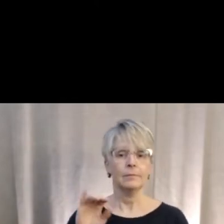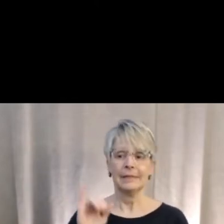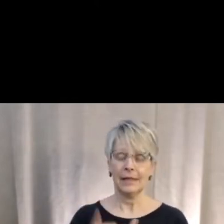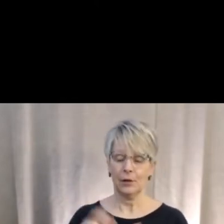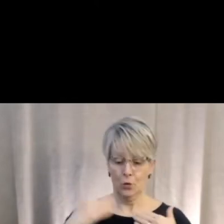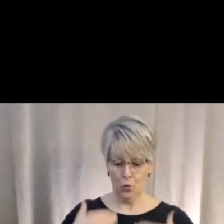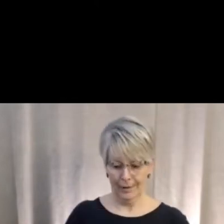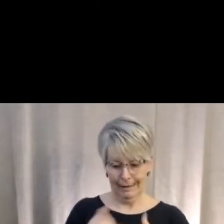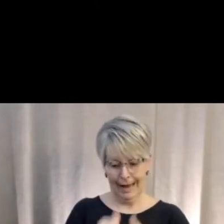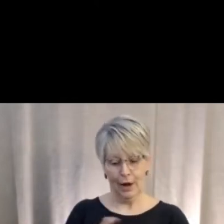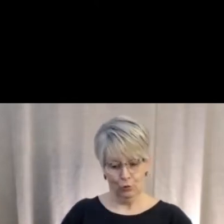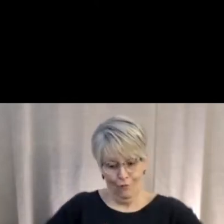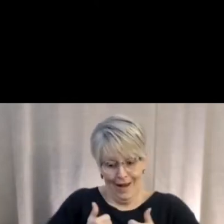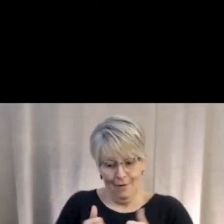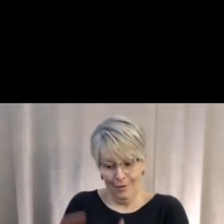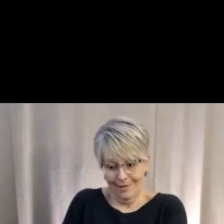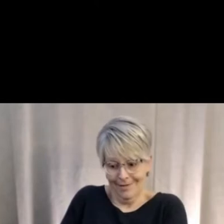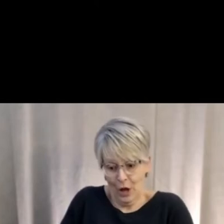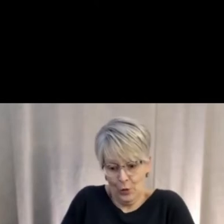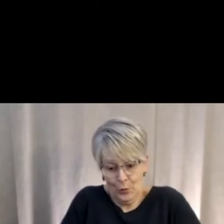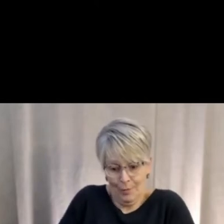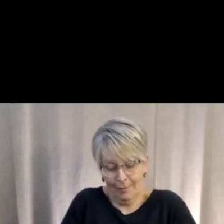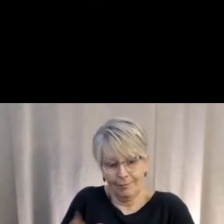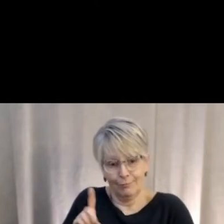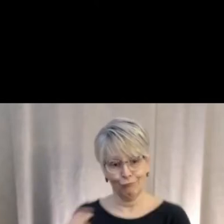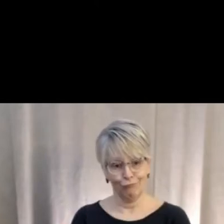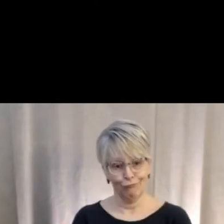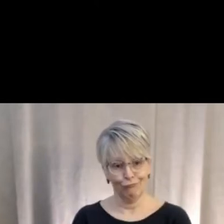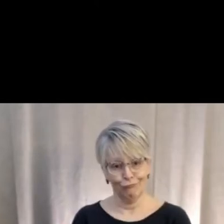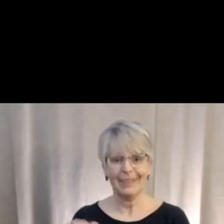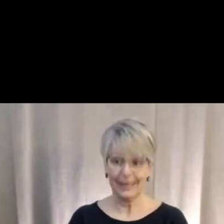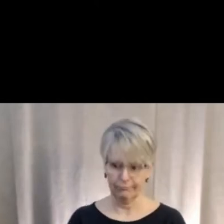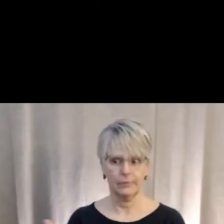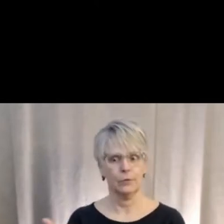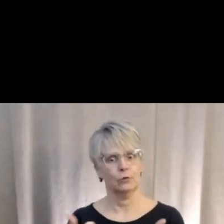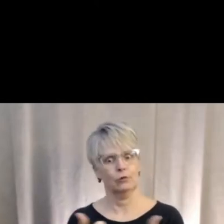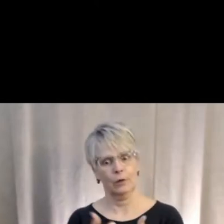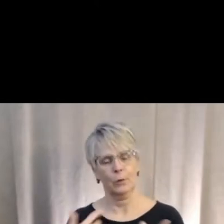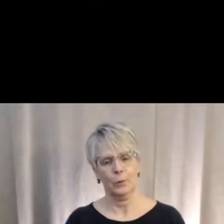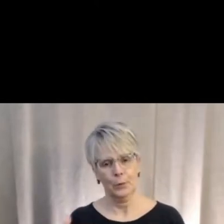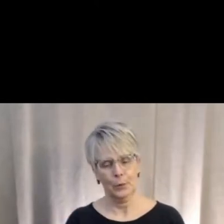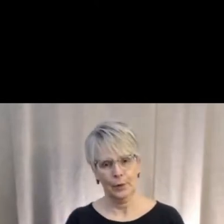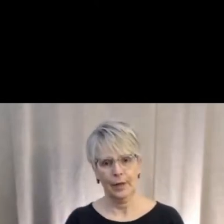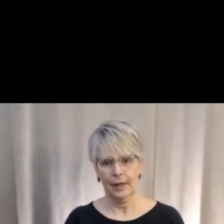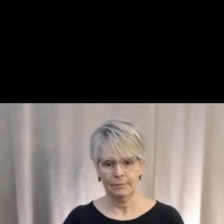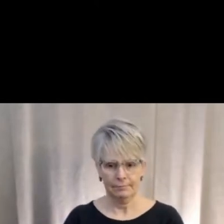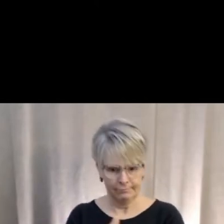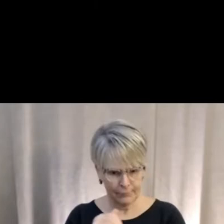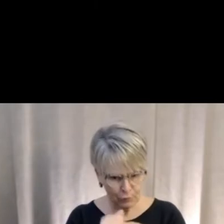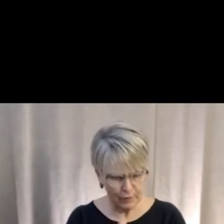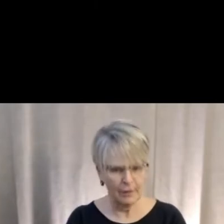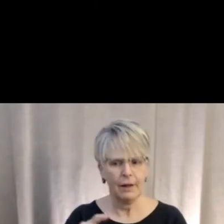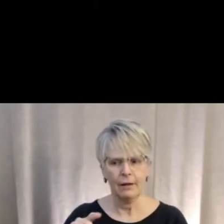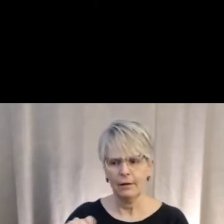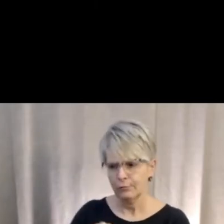Puppyhood. Something that can be a challenge. Lead trainer and founder of No Dog Left Behind